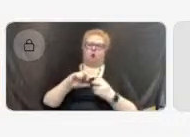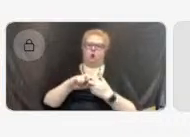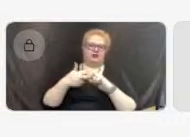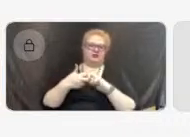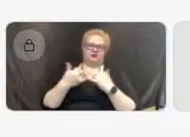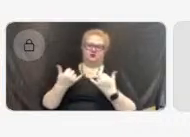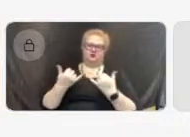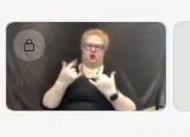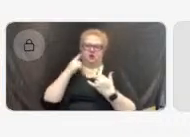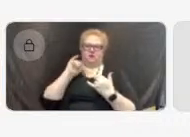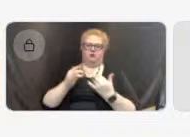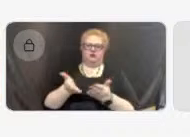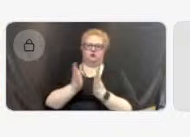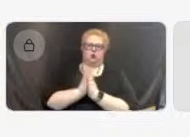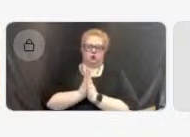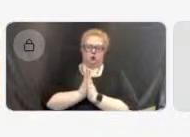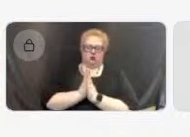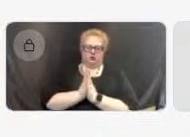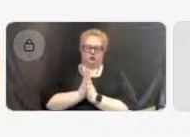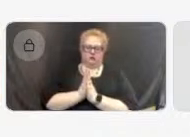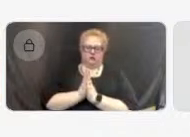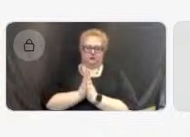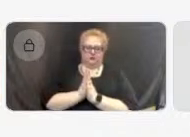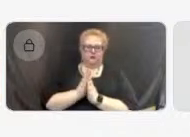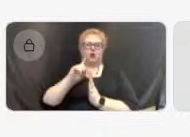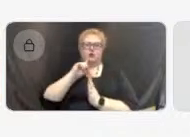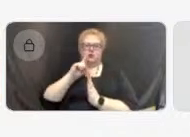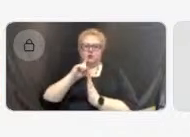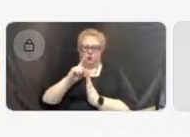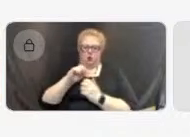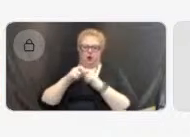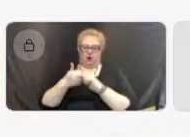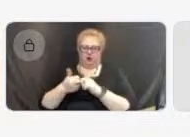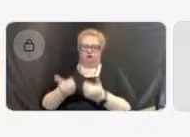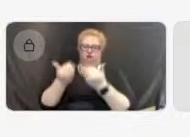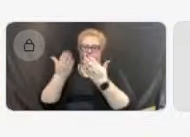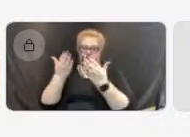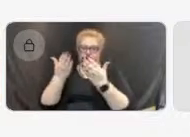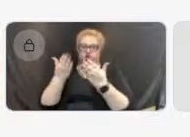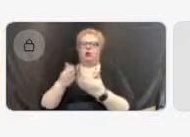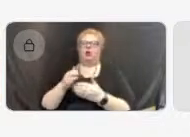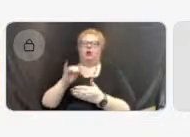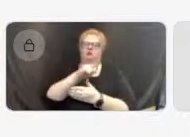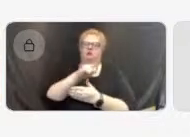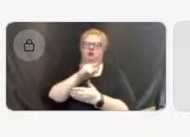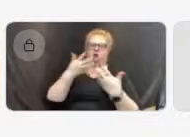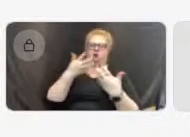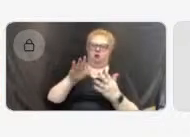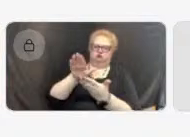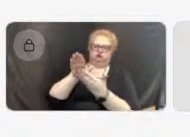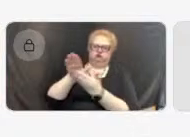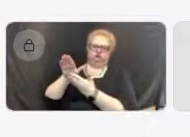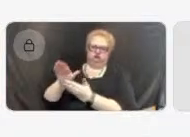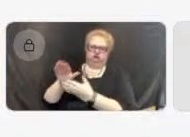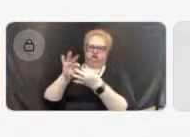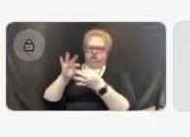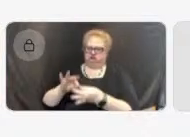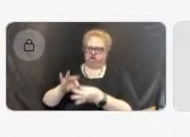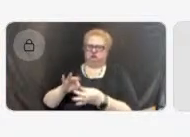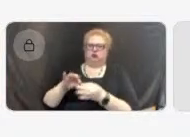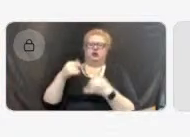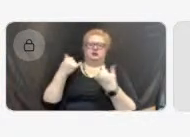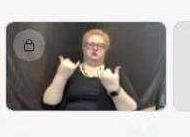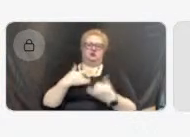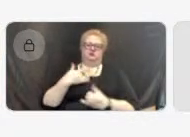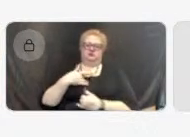The applicant has addressed issues raised by staff during staff's review of this plat. The subdividing of the property should have no adverse impact on the